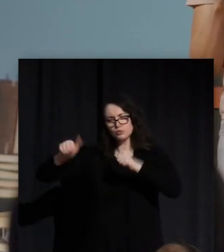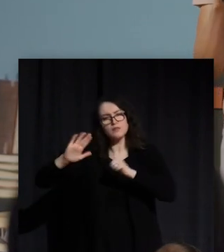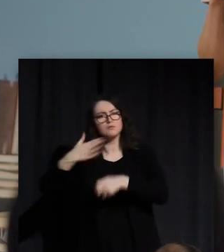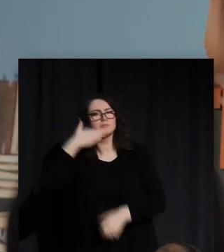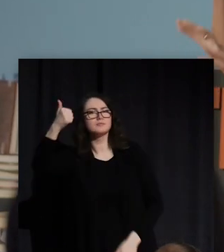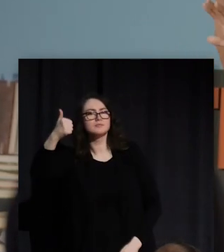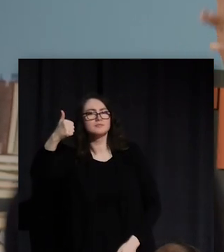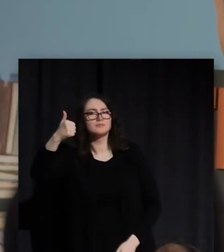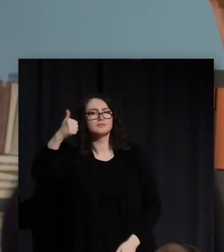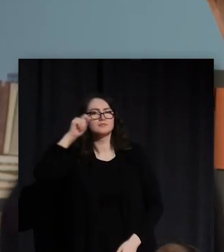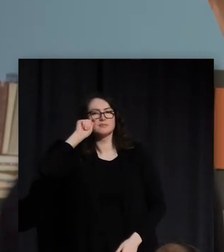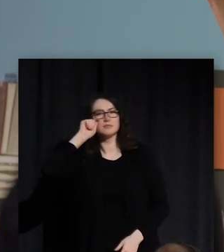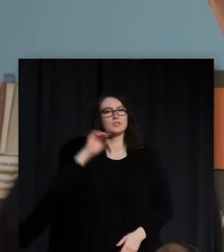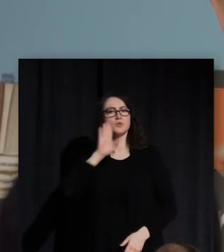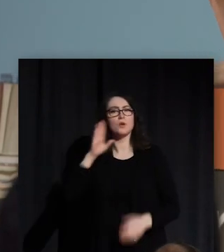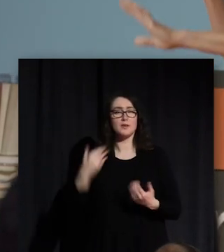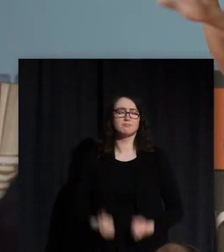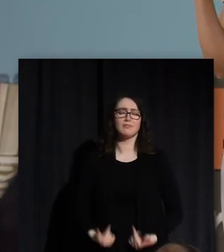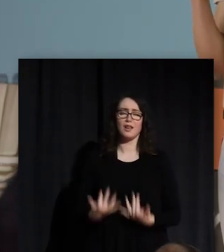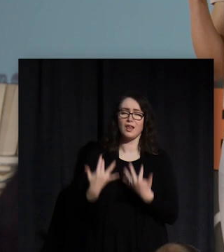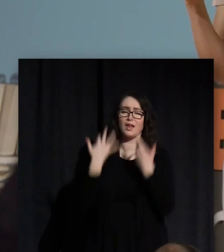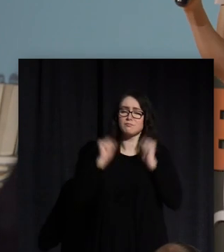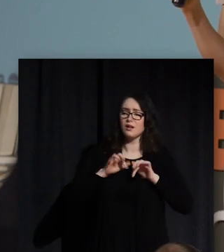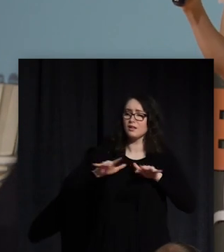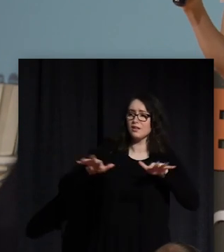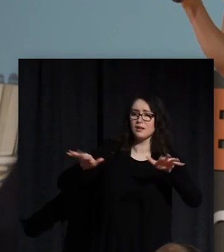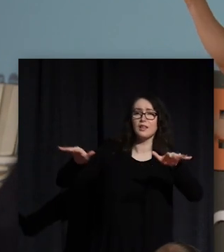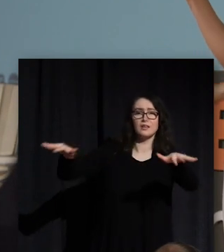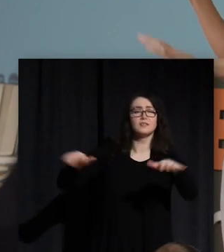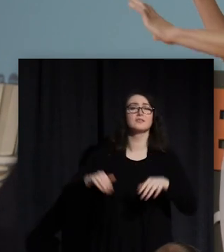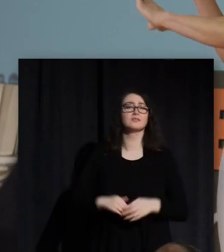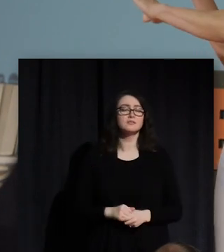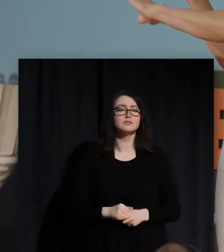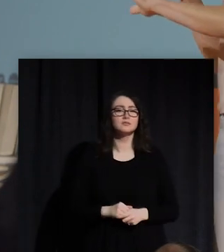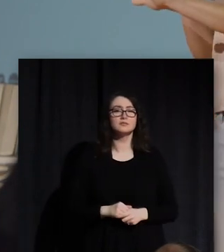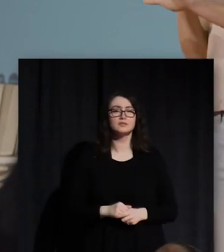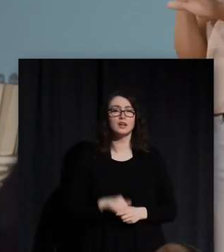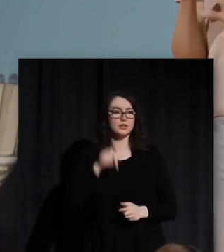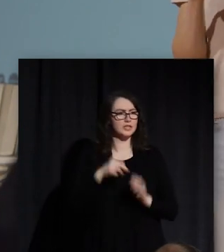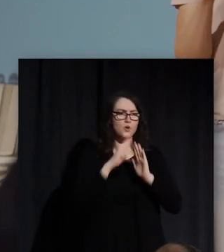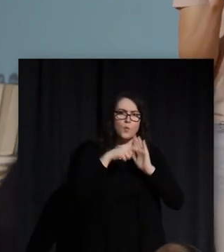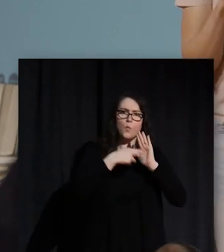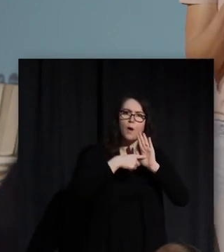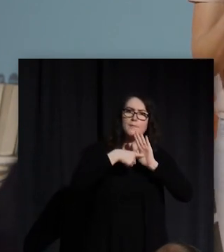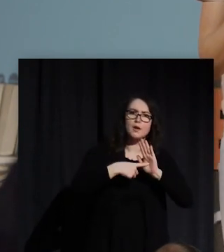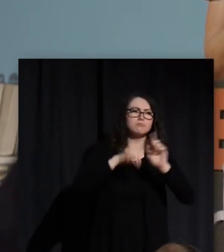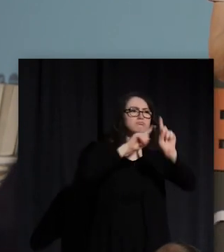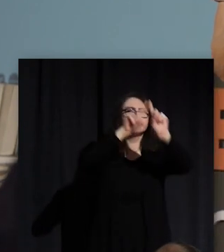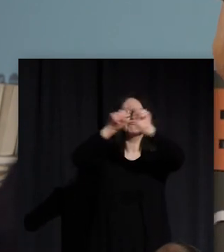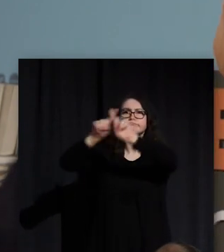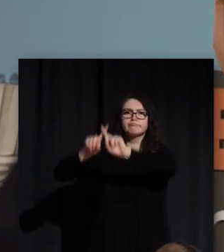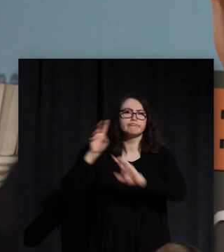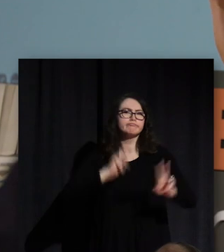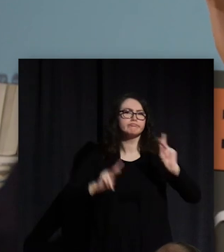of. If you do that, you'll be an inspiration to everyone around you. We need role models of all shapes, sizes, colors, and